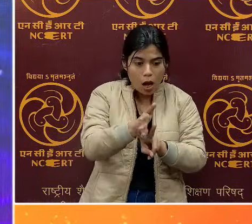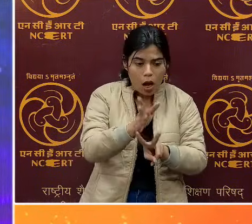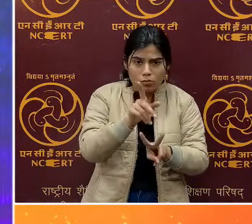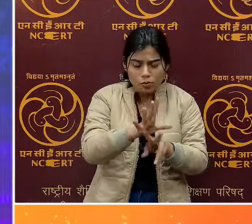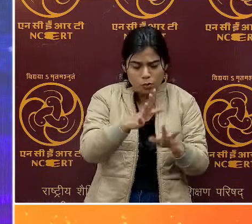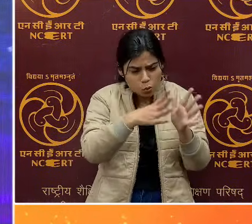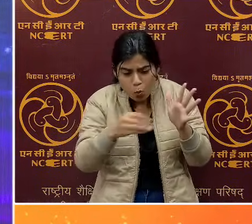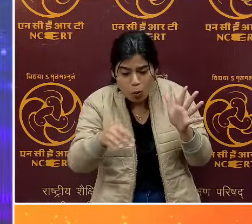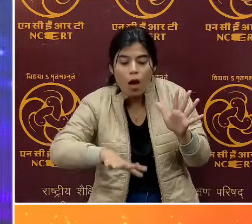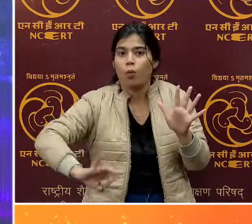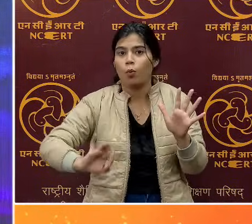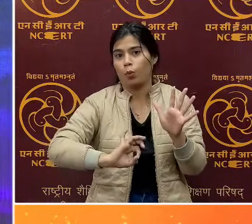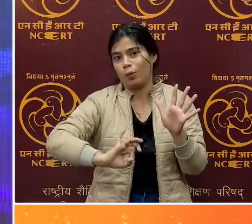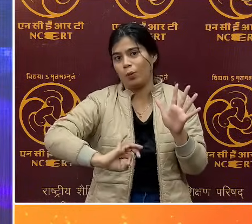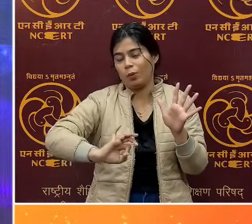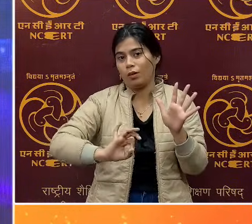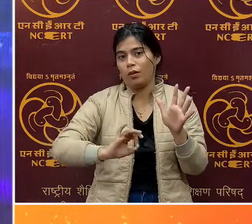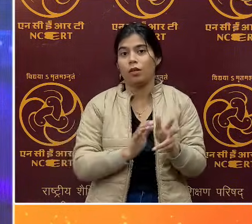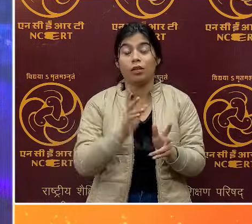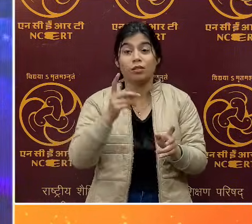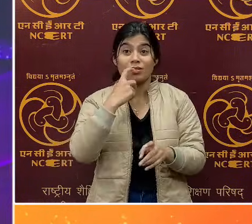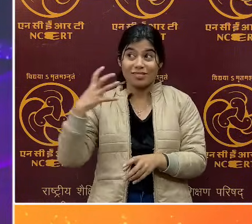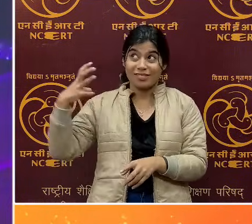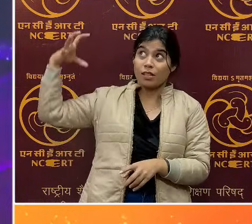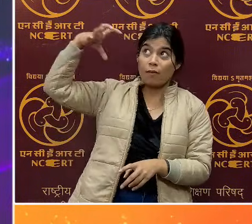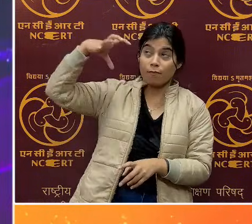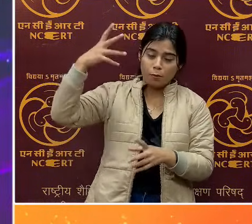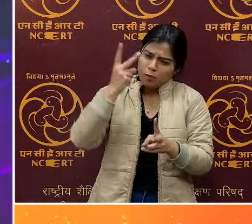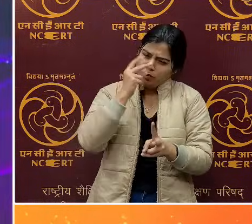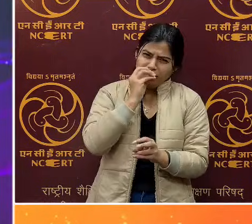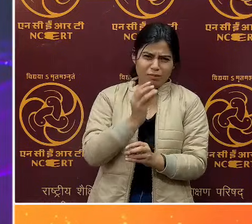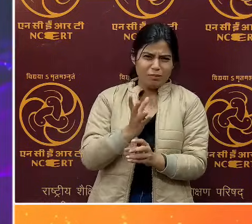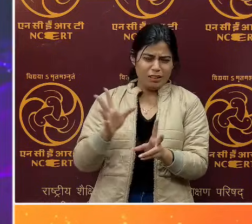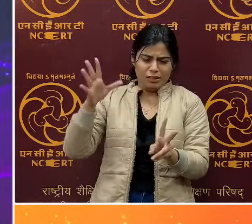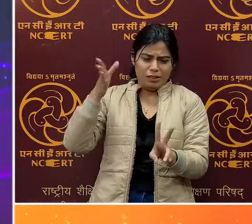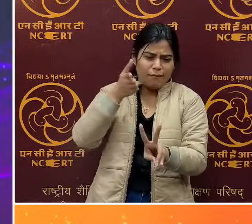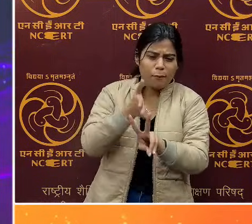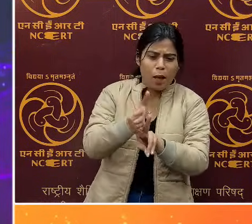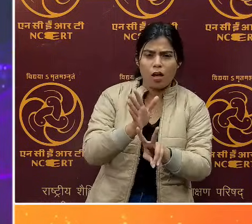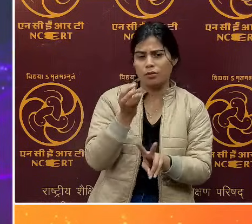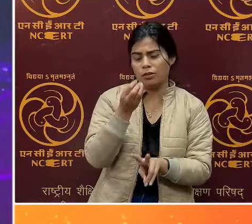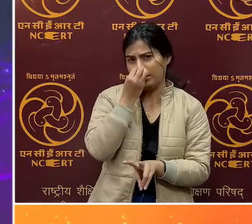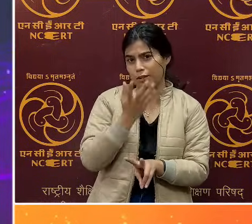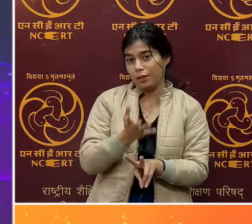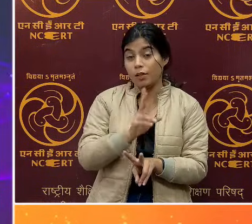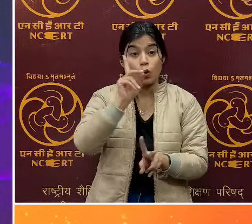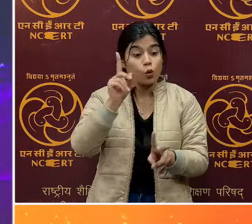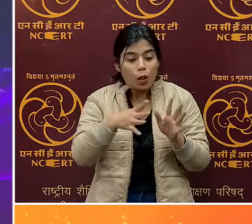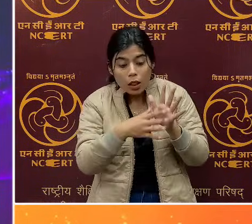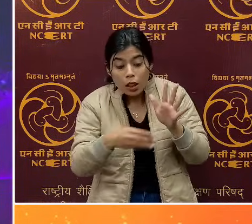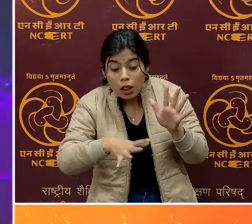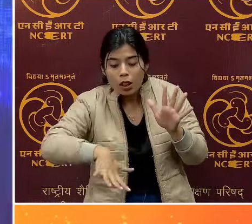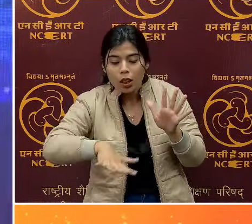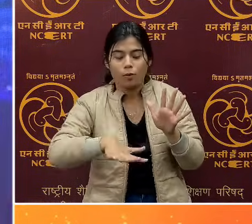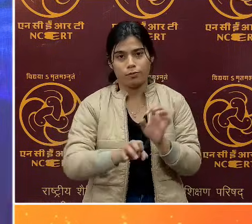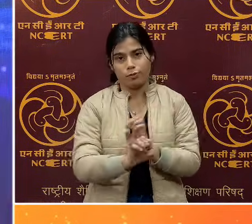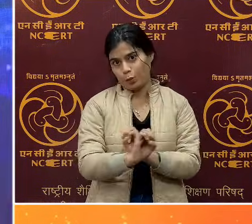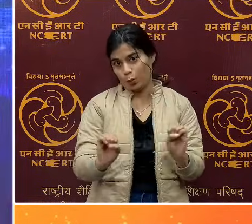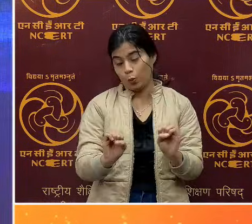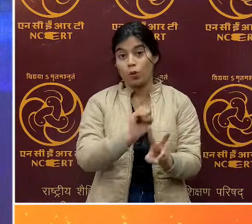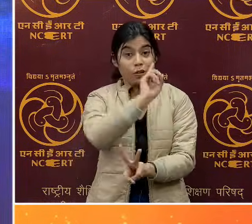shadow formation will take place because light passes through them. And we can see clearly throughout Yes. the transparent. Okay. Yes. If we talk